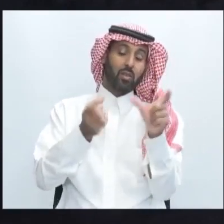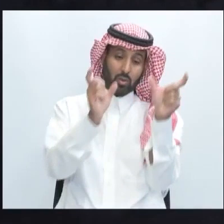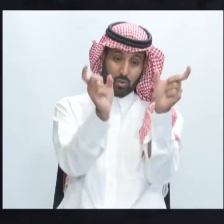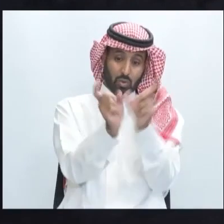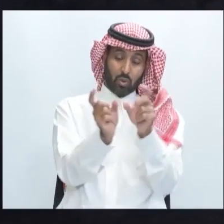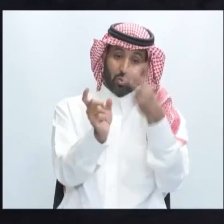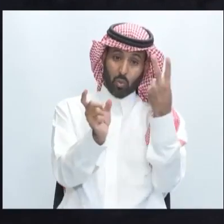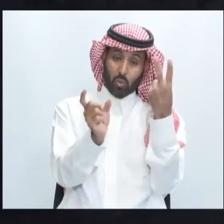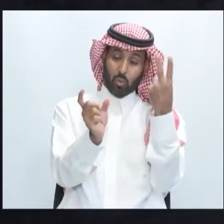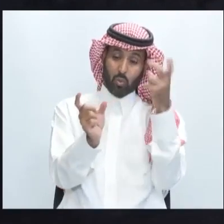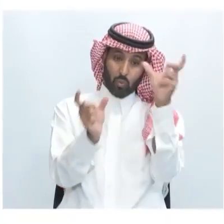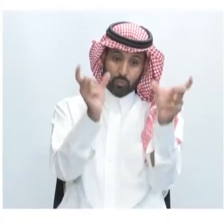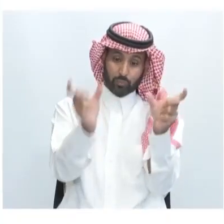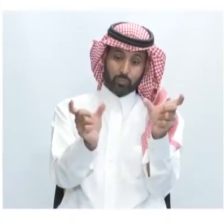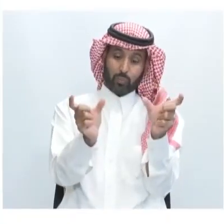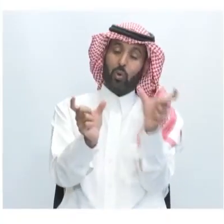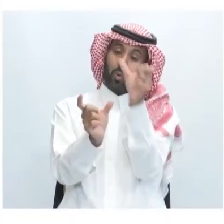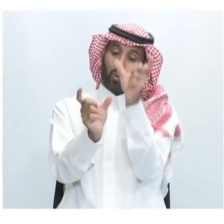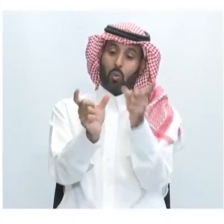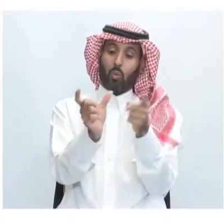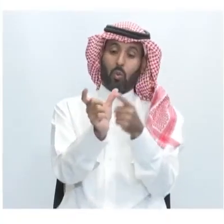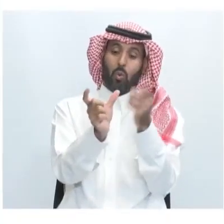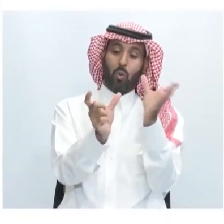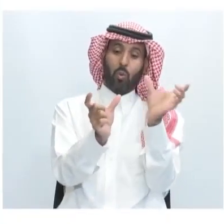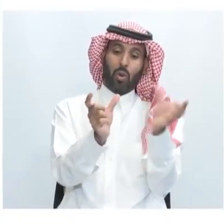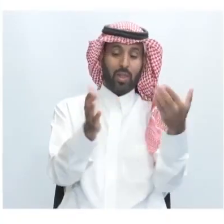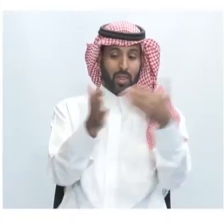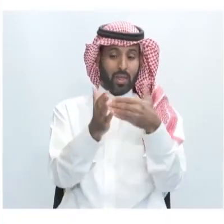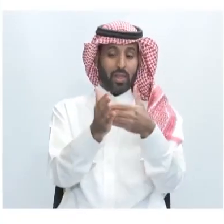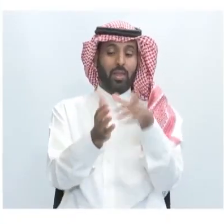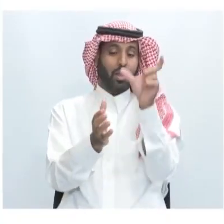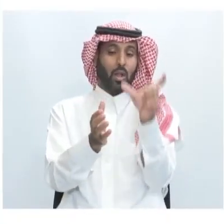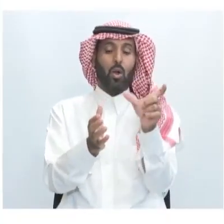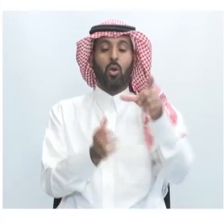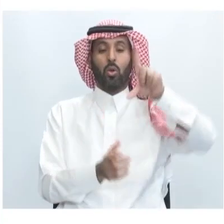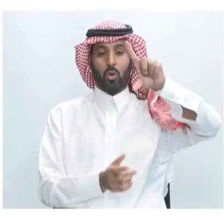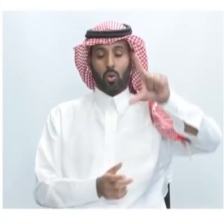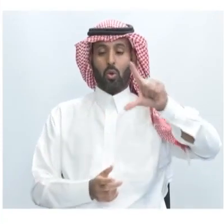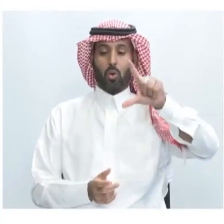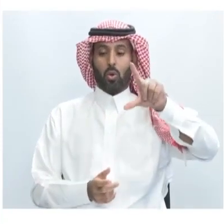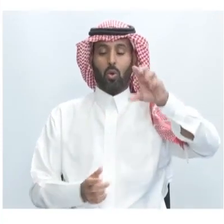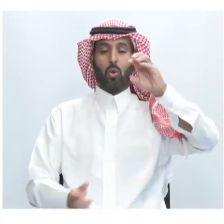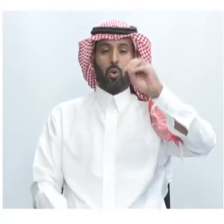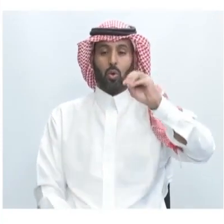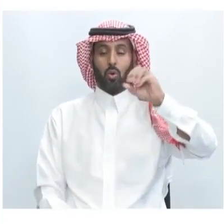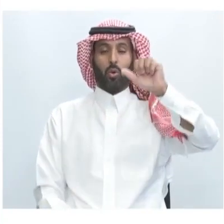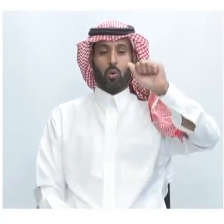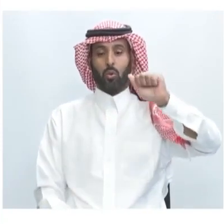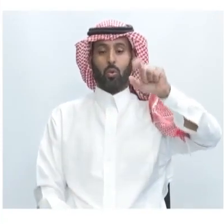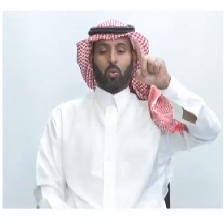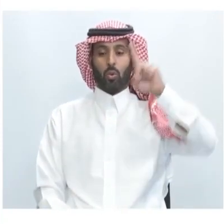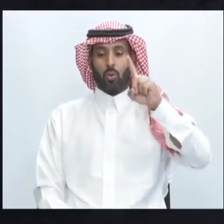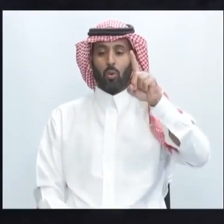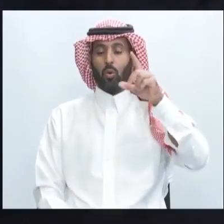common? Yes, that's correct. They end with load. They end with the word